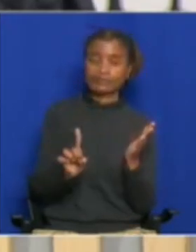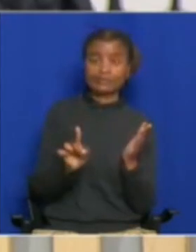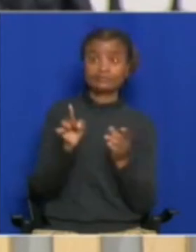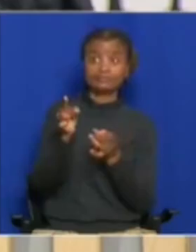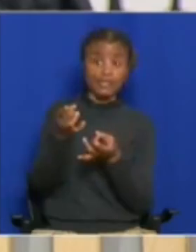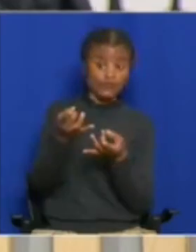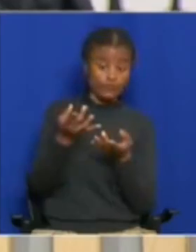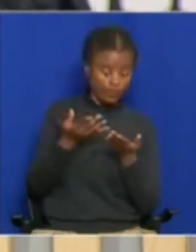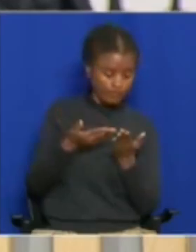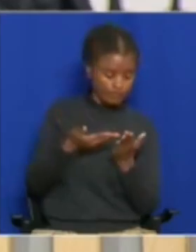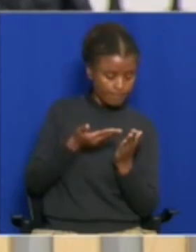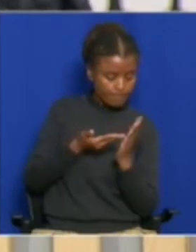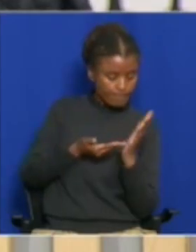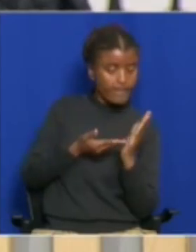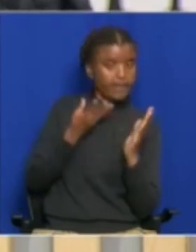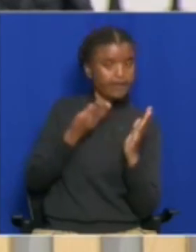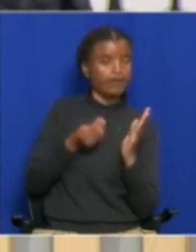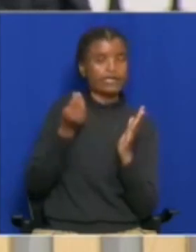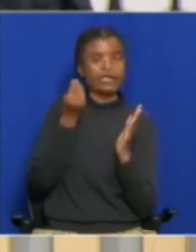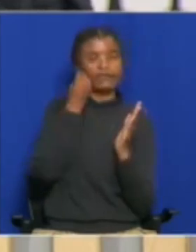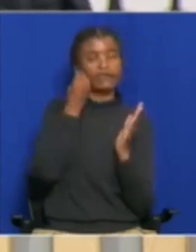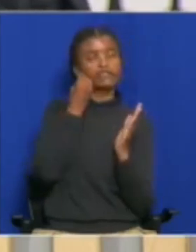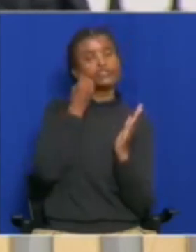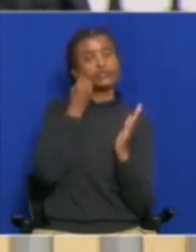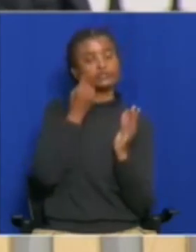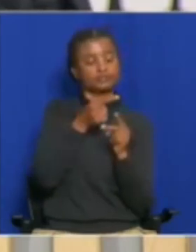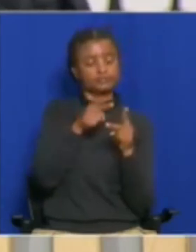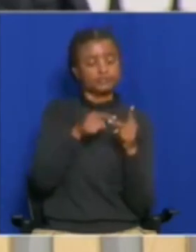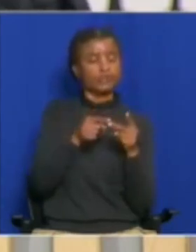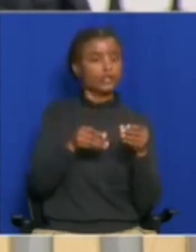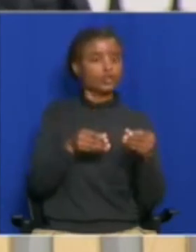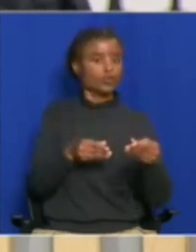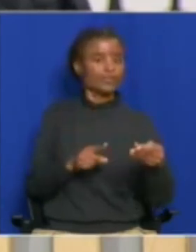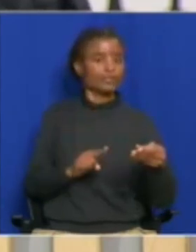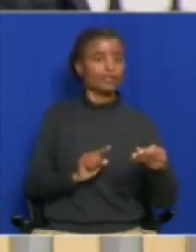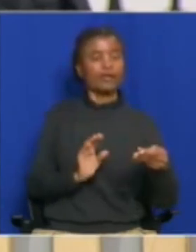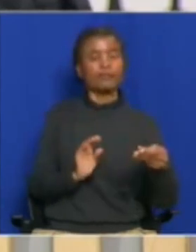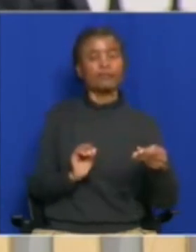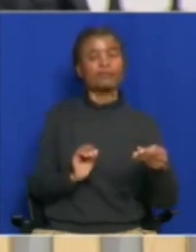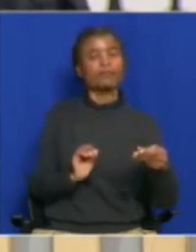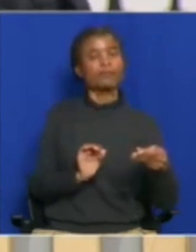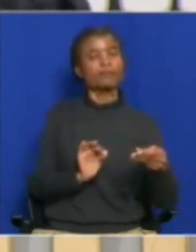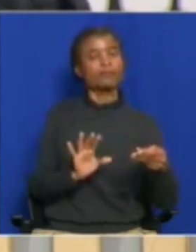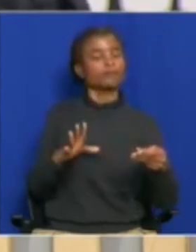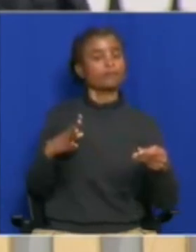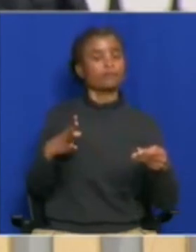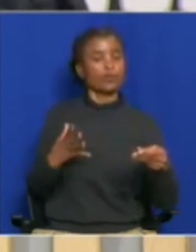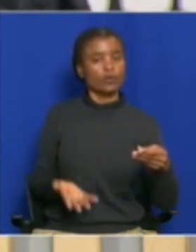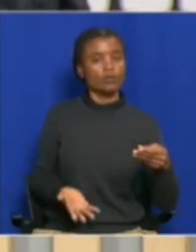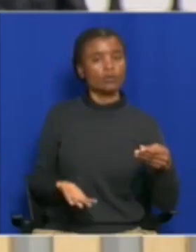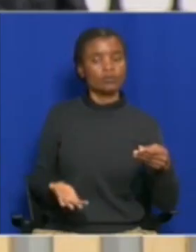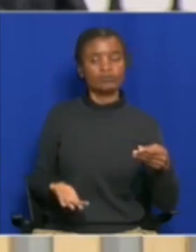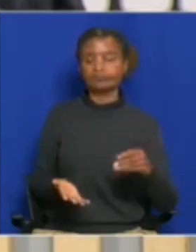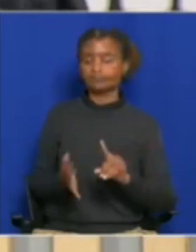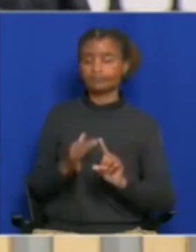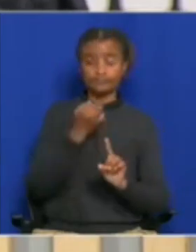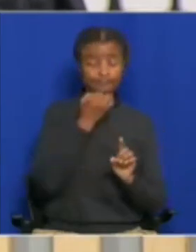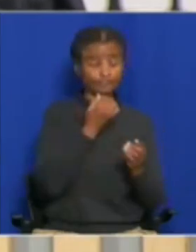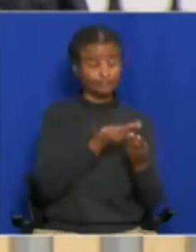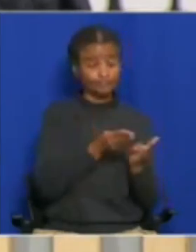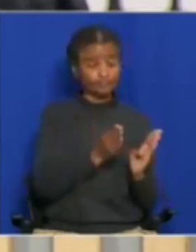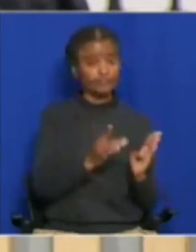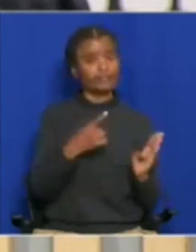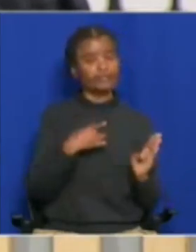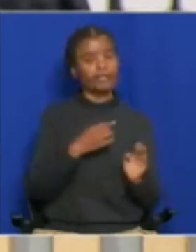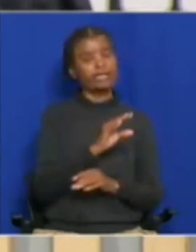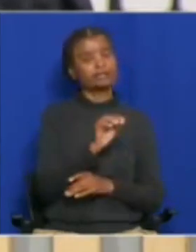information and documentation. I think the question, and sorry, Commissioners, I don't mean to be asking you all a question, but what I'm trying to